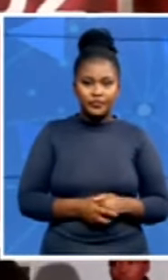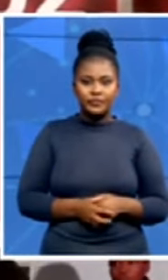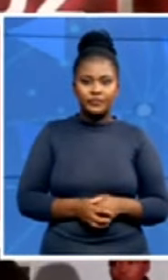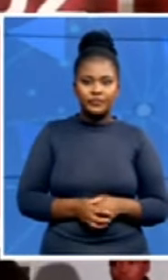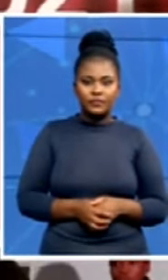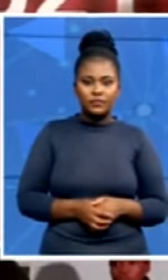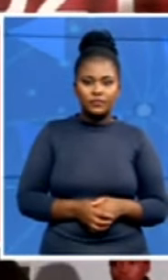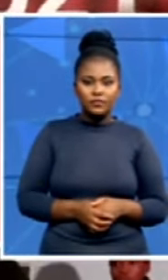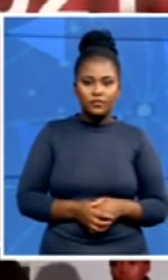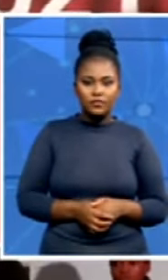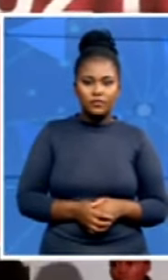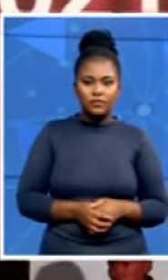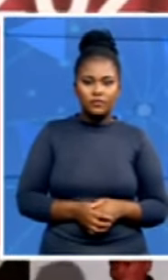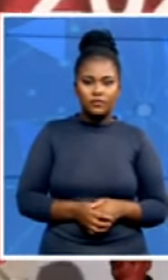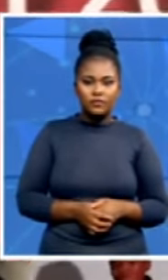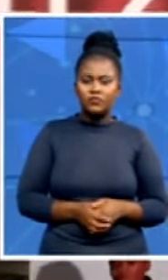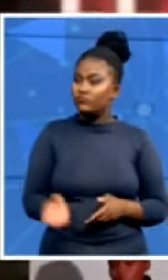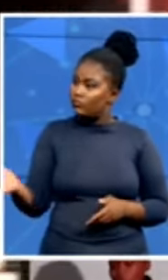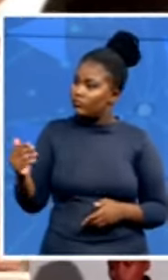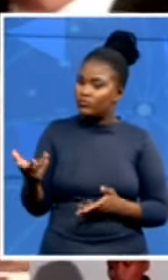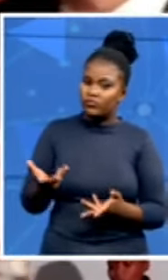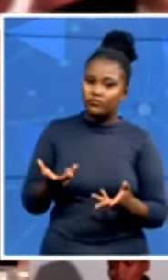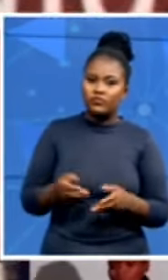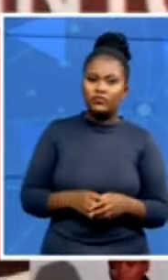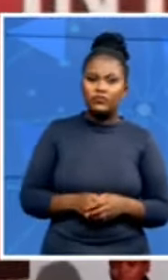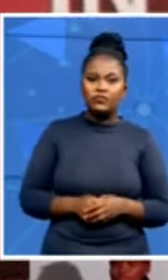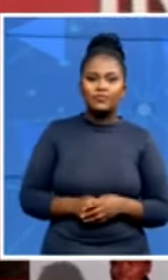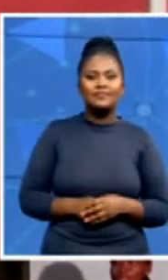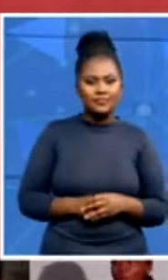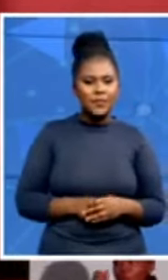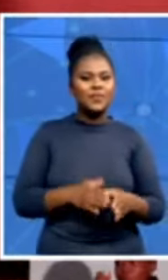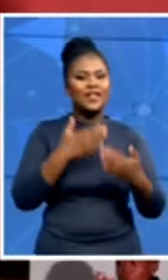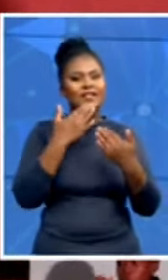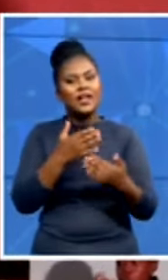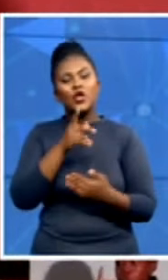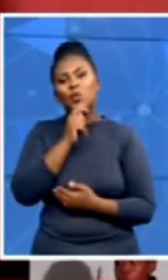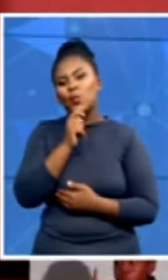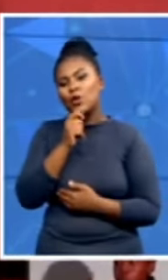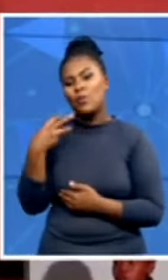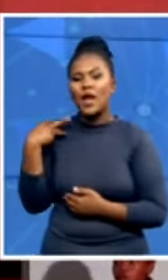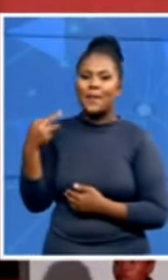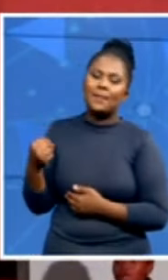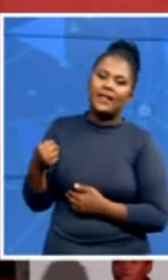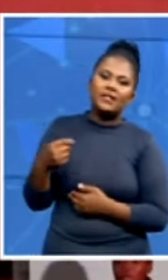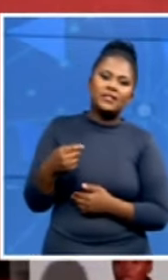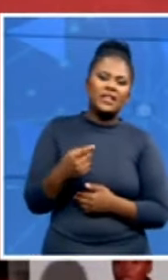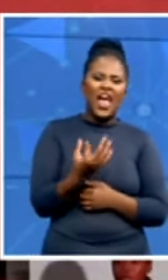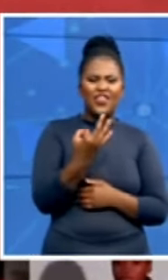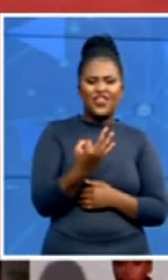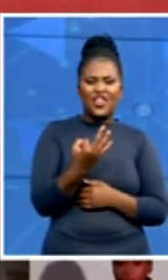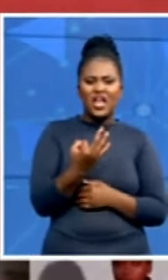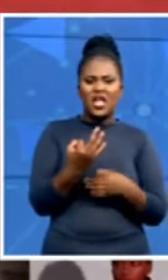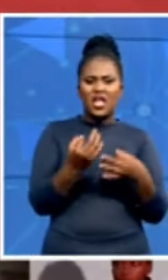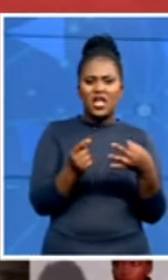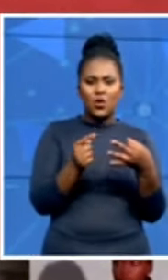Commissioner Nassim. Thank you. Good morning, Minister. I just got about three questions. The first one is, maybe you have